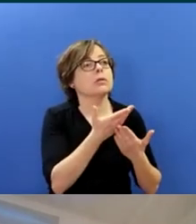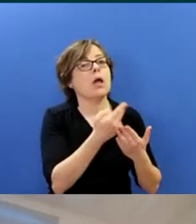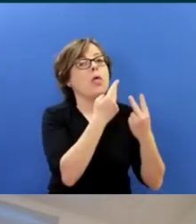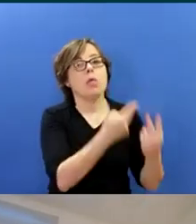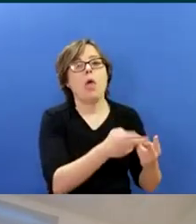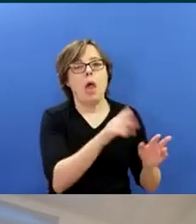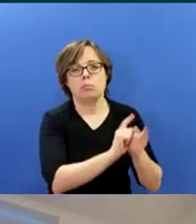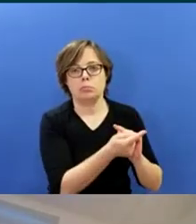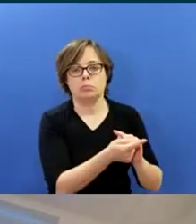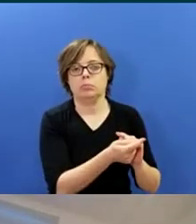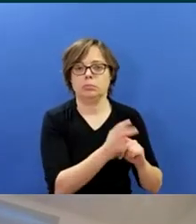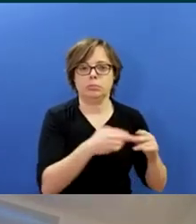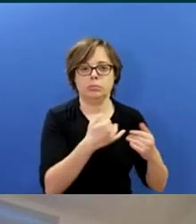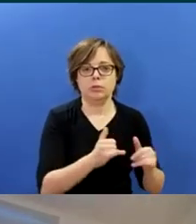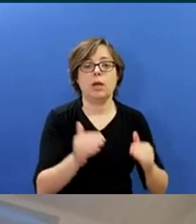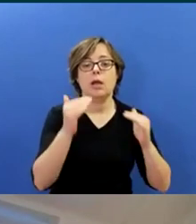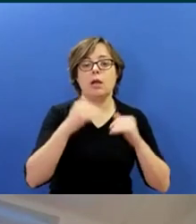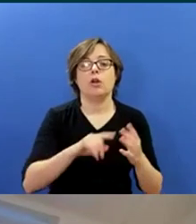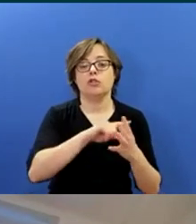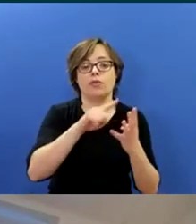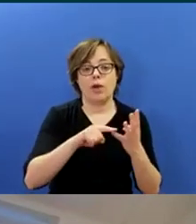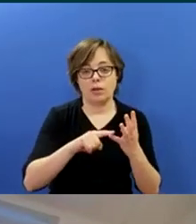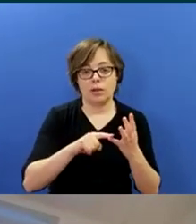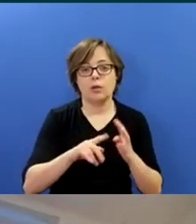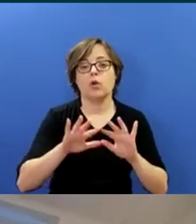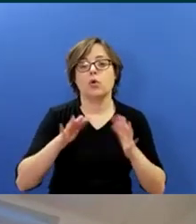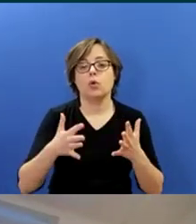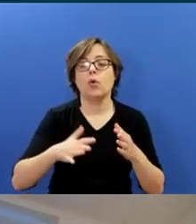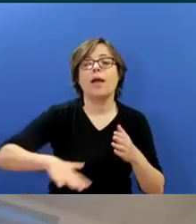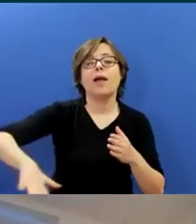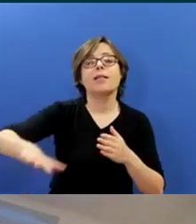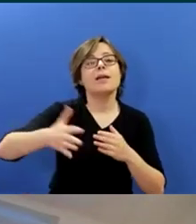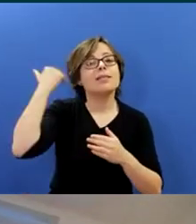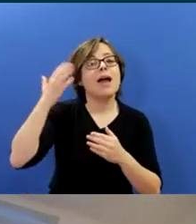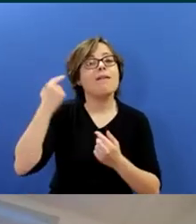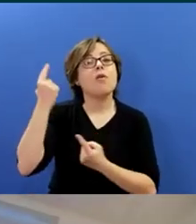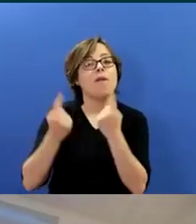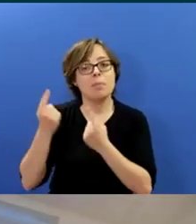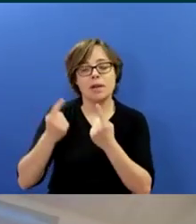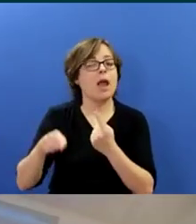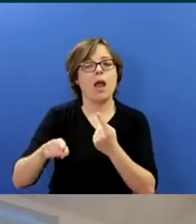organized to learn about gardening, home gardening, and